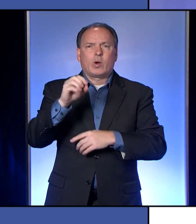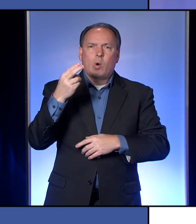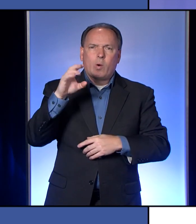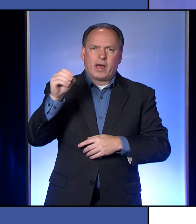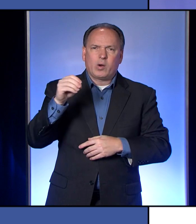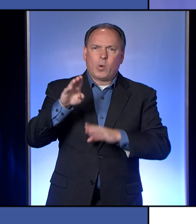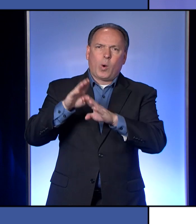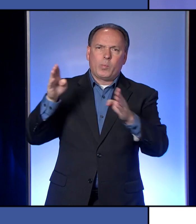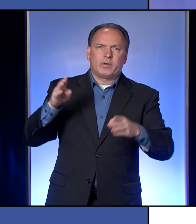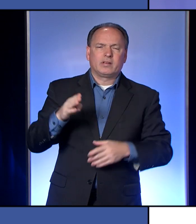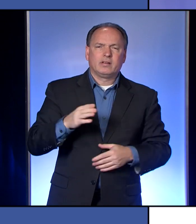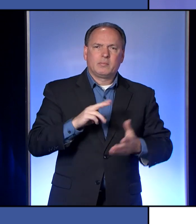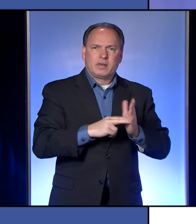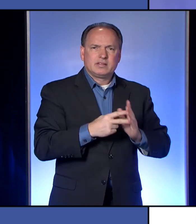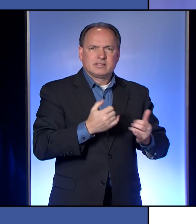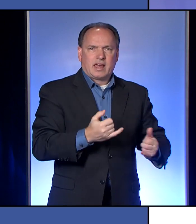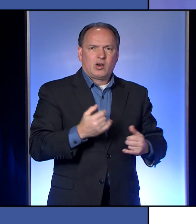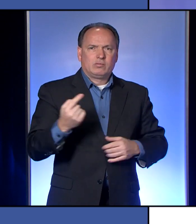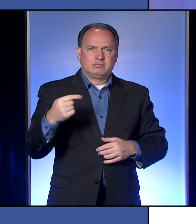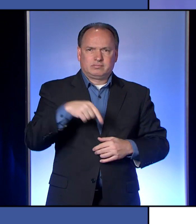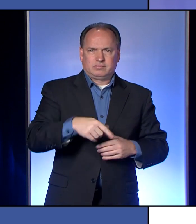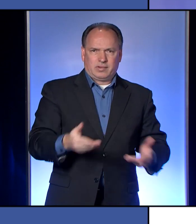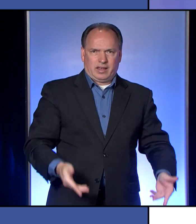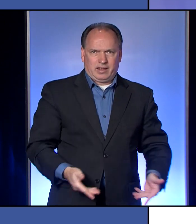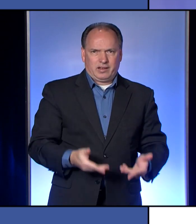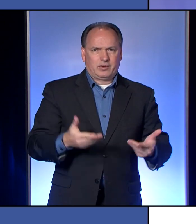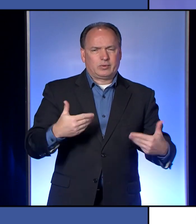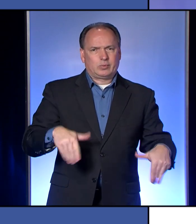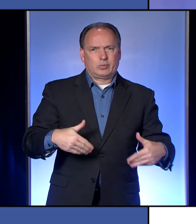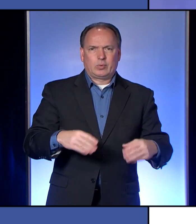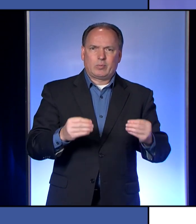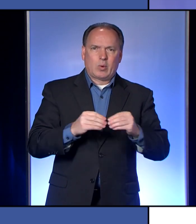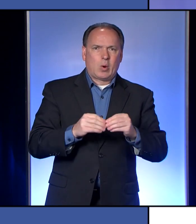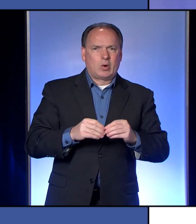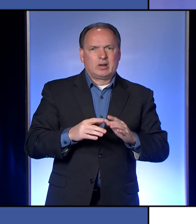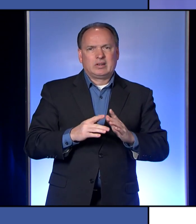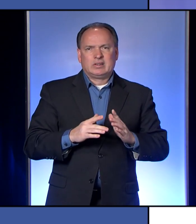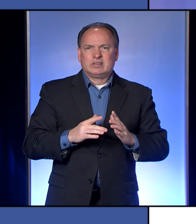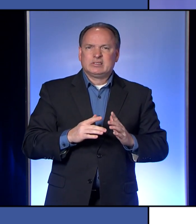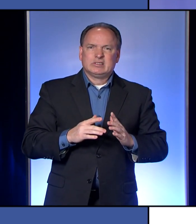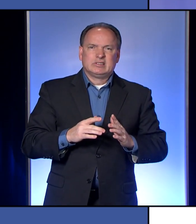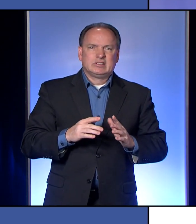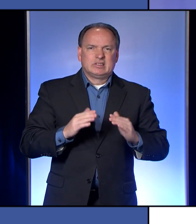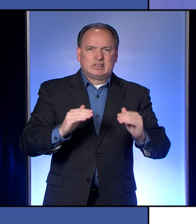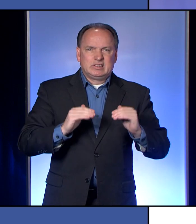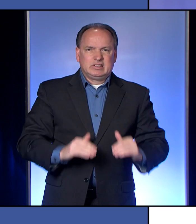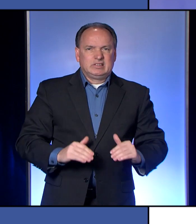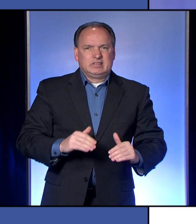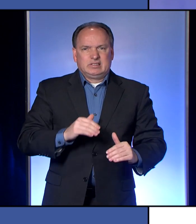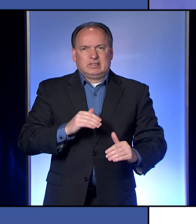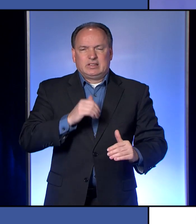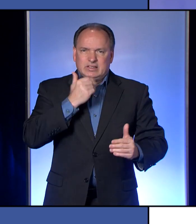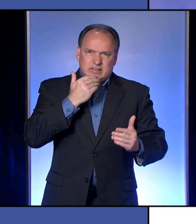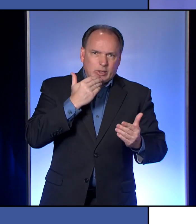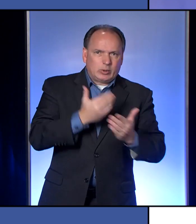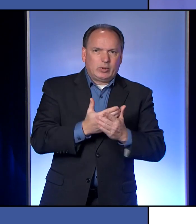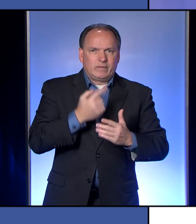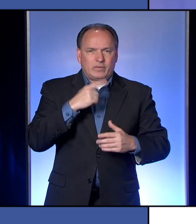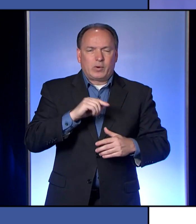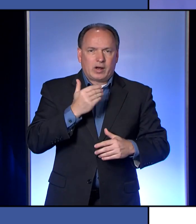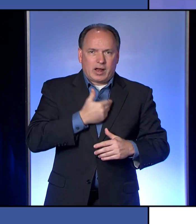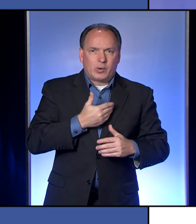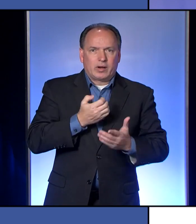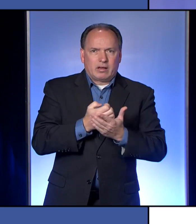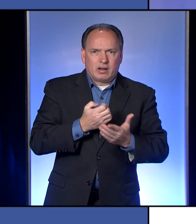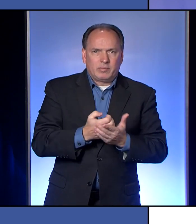does that put Erie County businesses at a strategic disadvantage? And what kinds of things is the